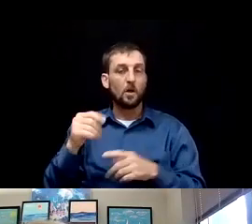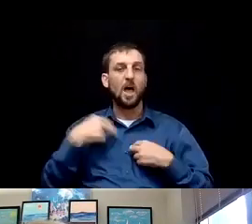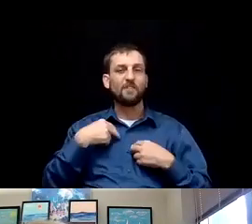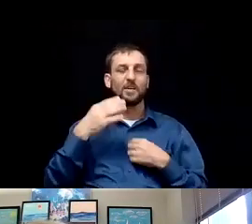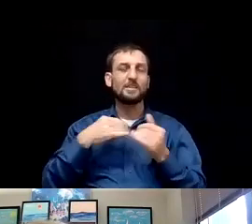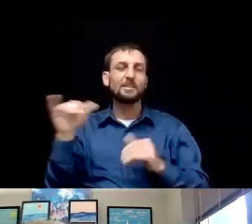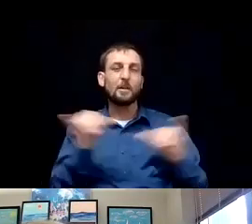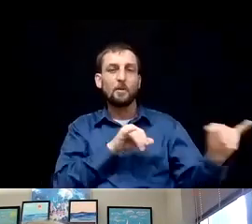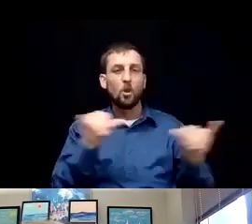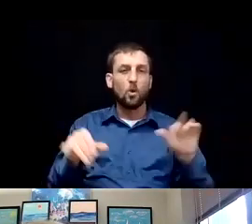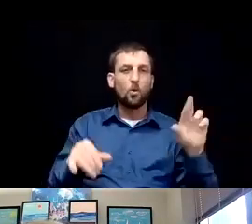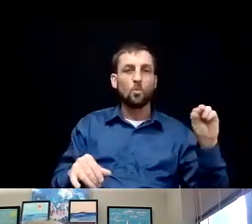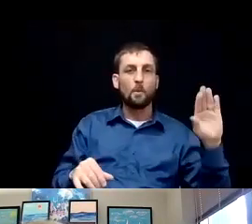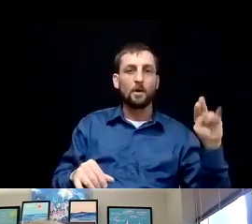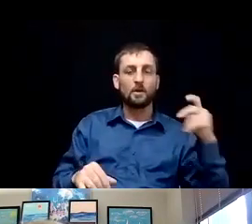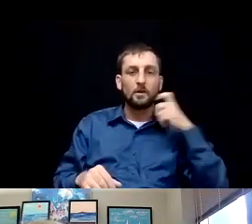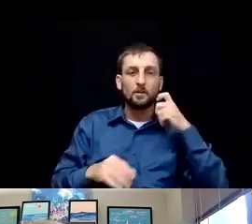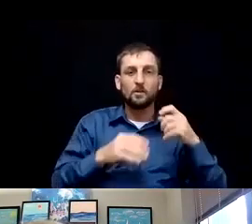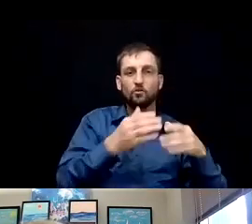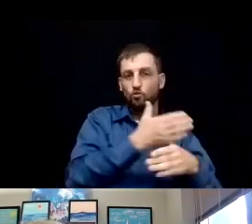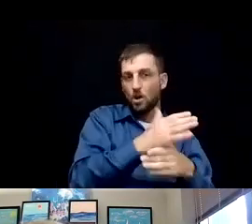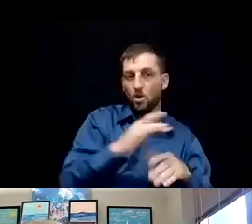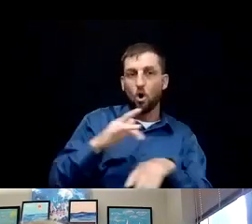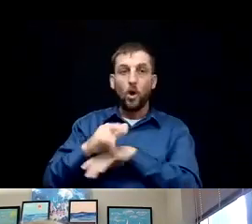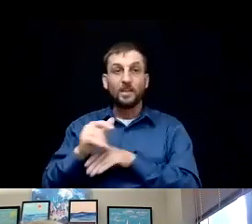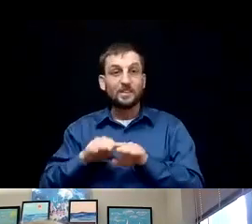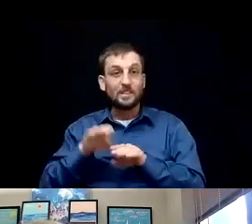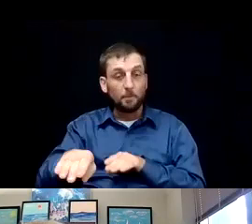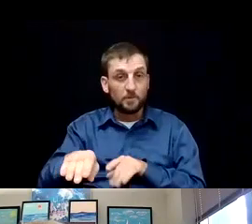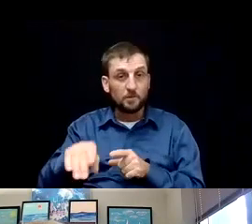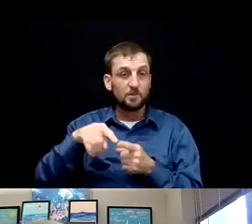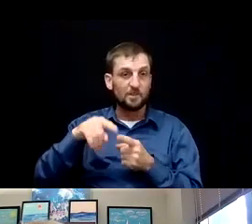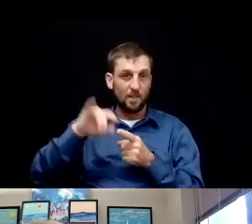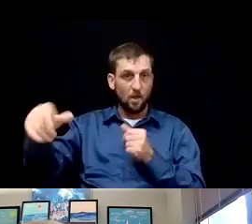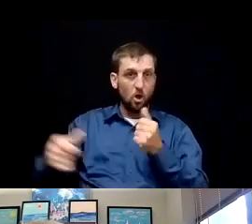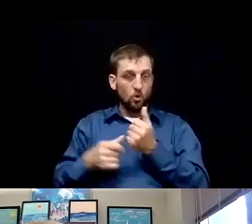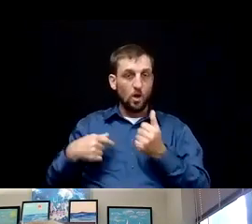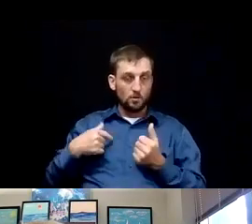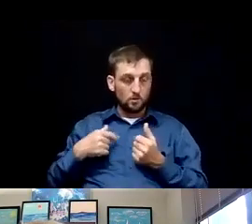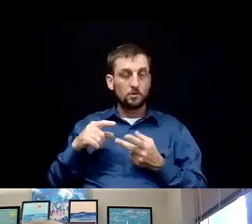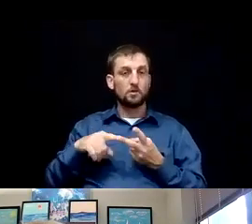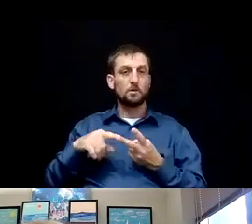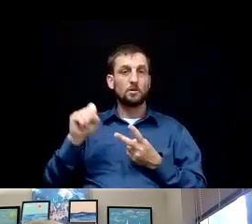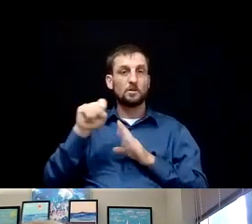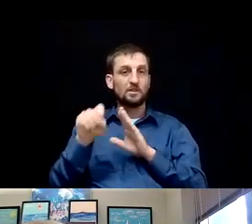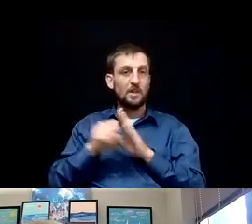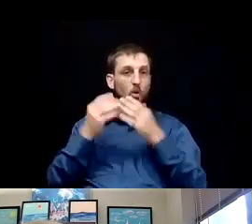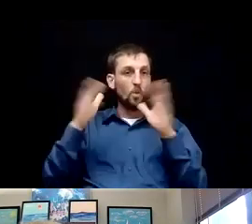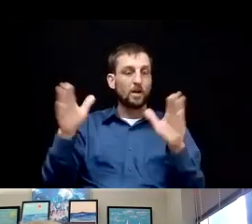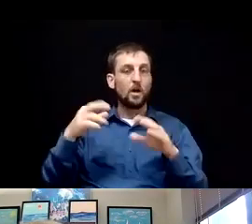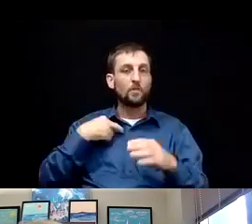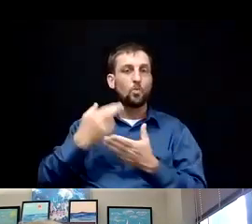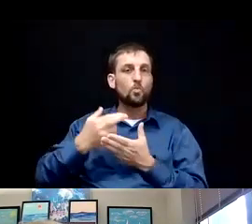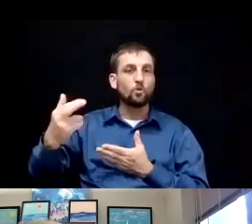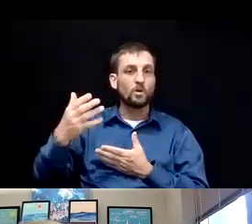was sharing with you. The Early Steps program is also under our office. And then we have statewide resource center staff